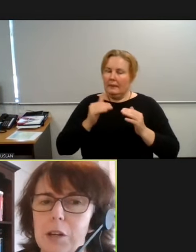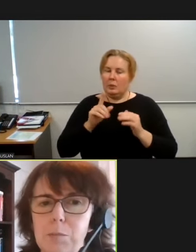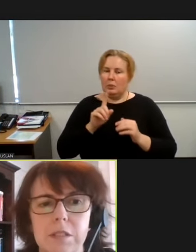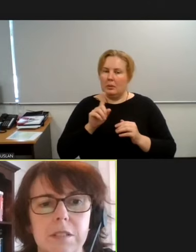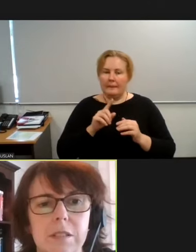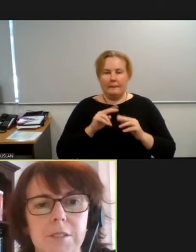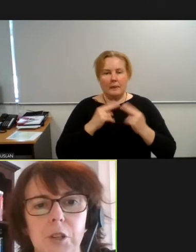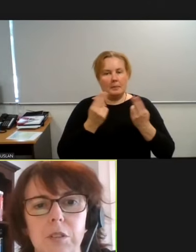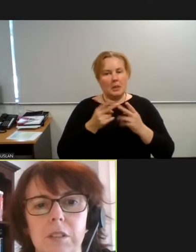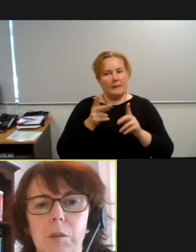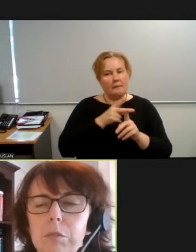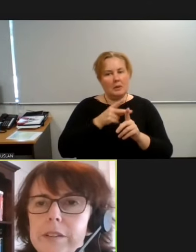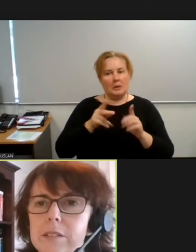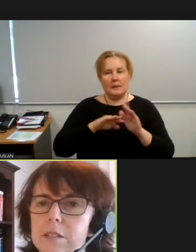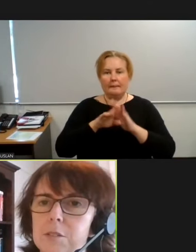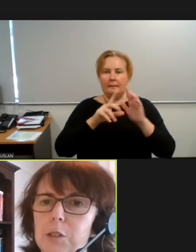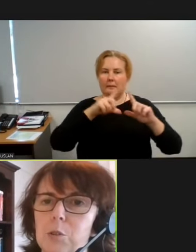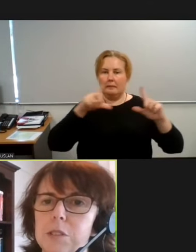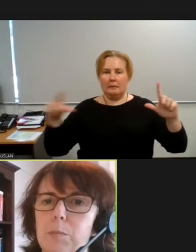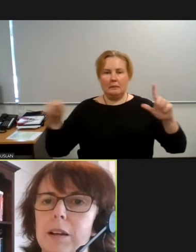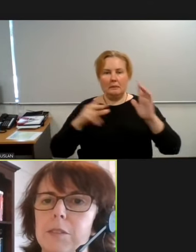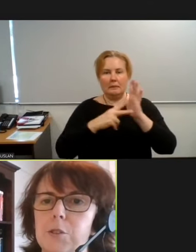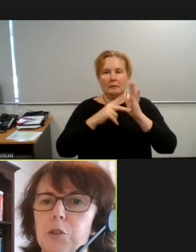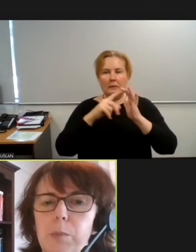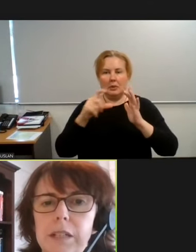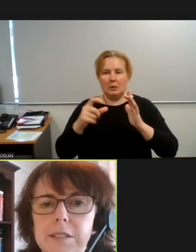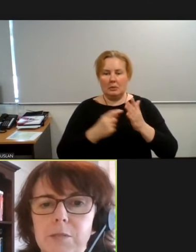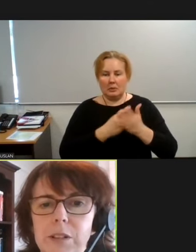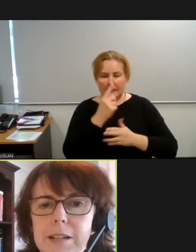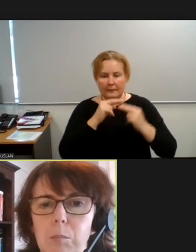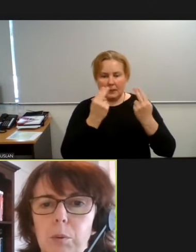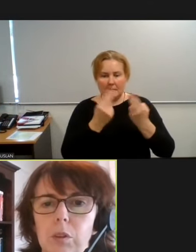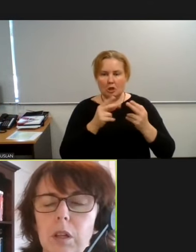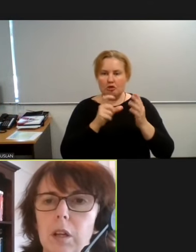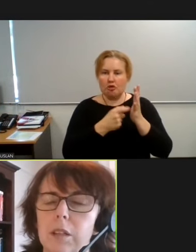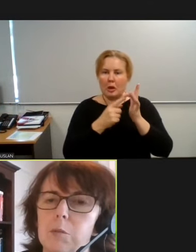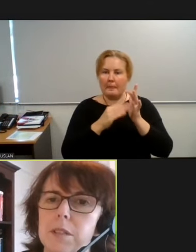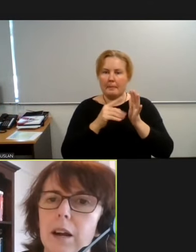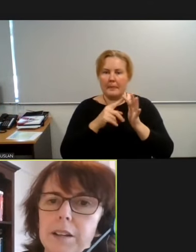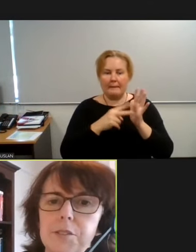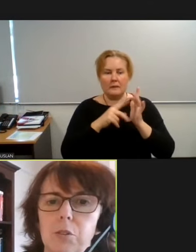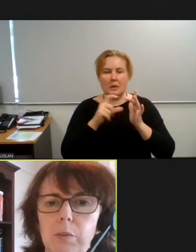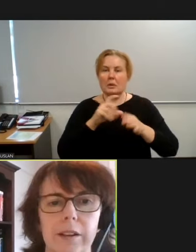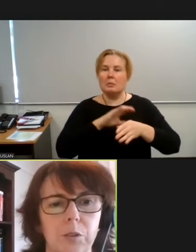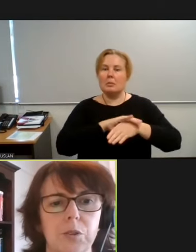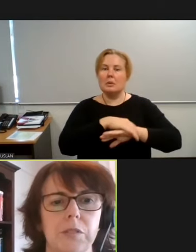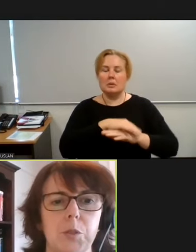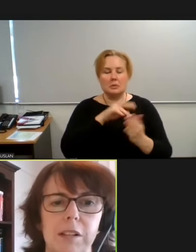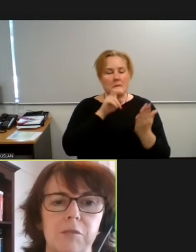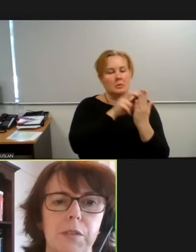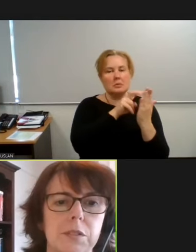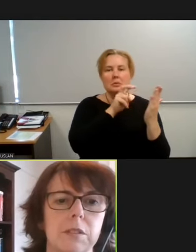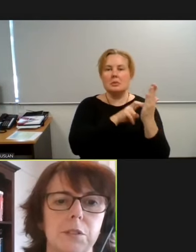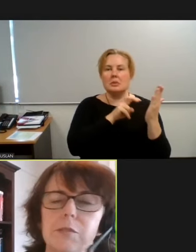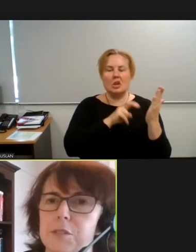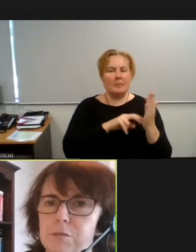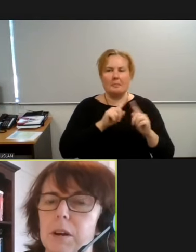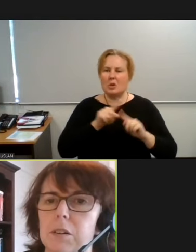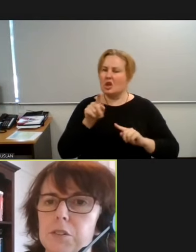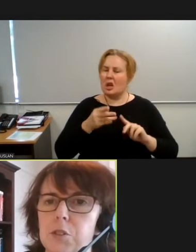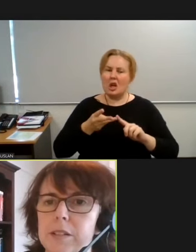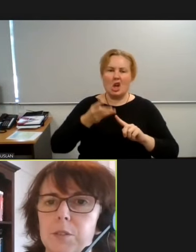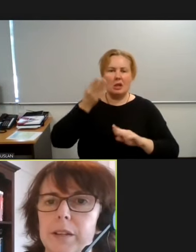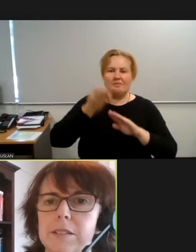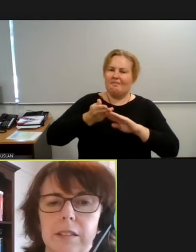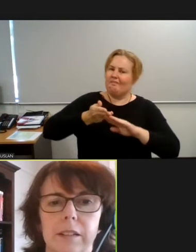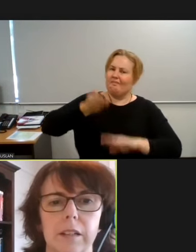Recent crime statistics show that the number of incidents recorded by Victoria Police, for example, that was the highest on record in the 12 months to 31st